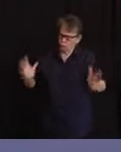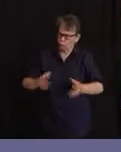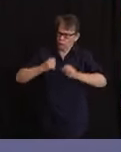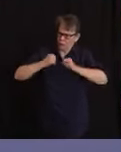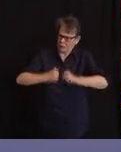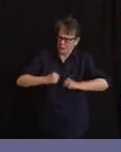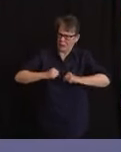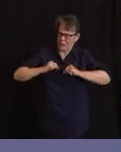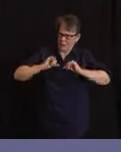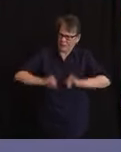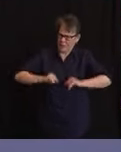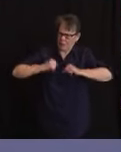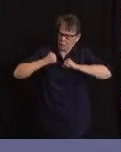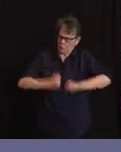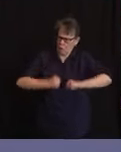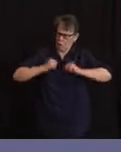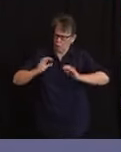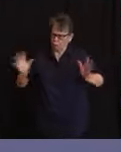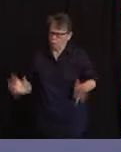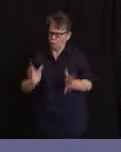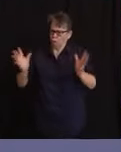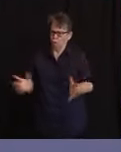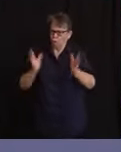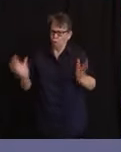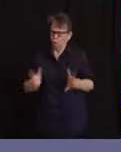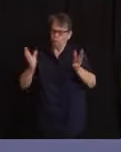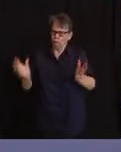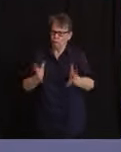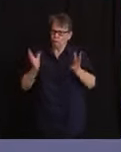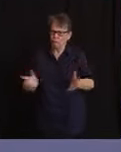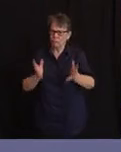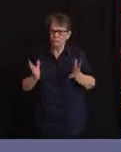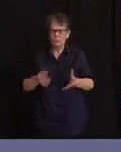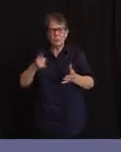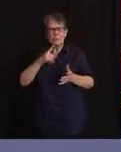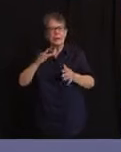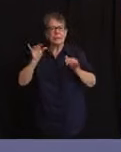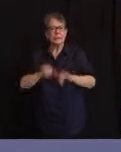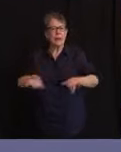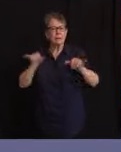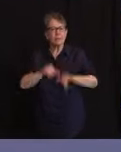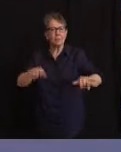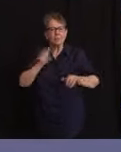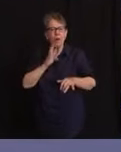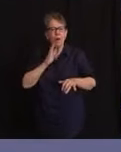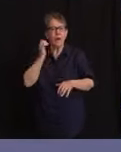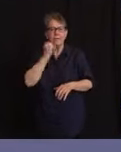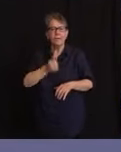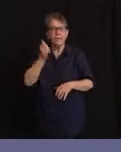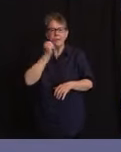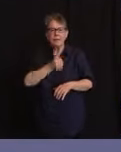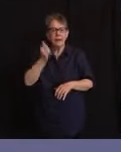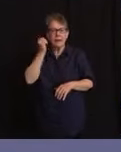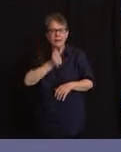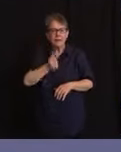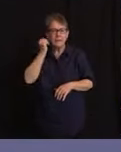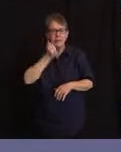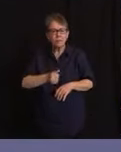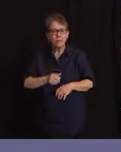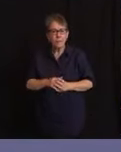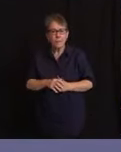this your nightmare scenario, that somehow people will take their foot off the gas and then the whole thing will turn into a